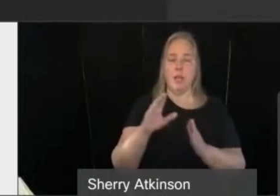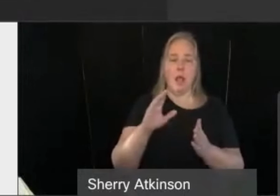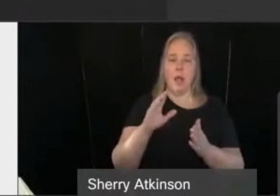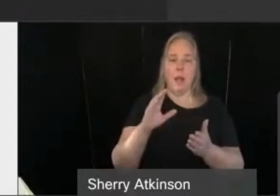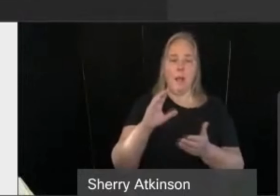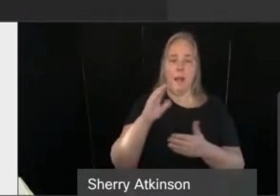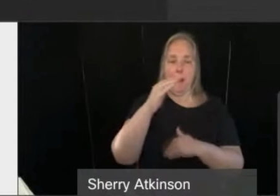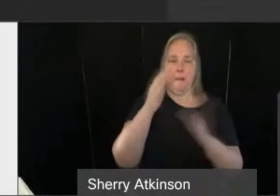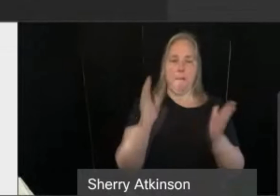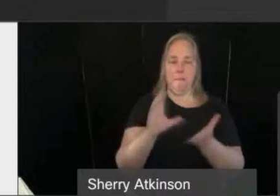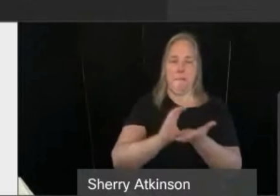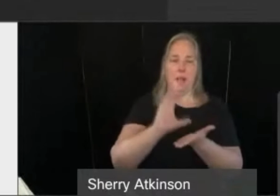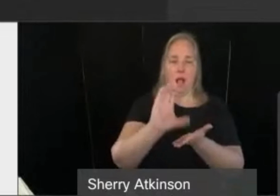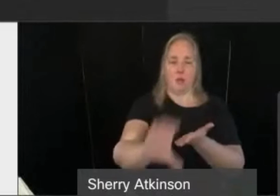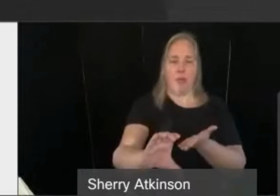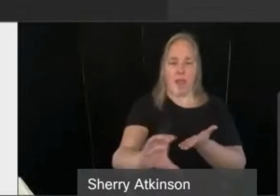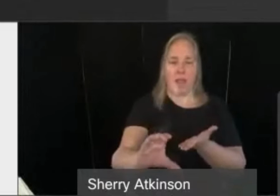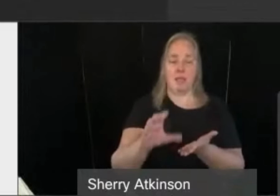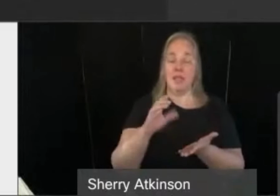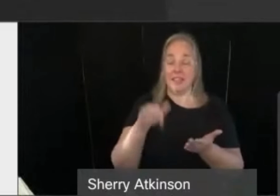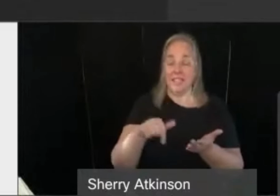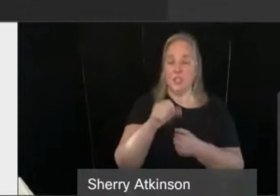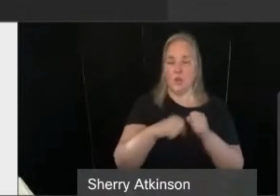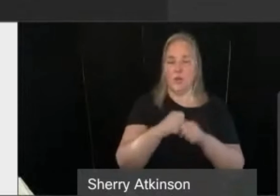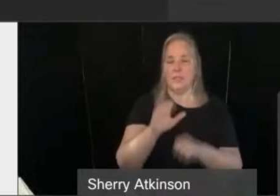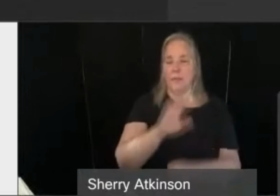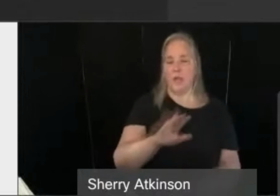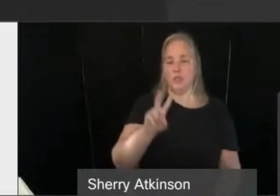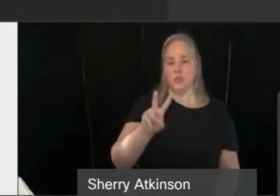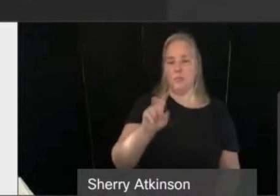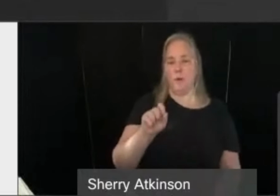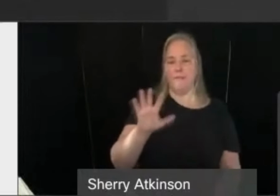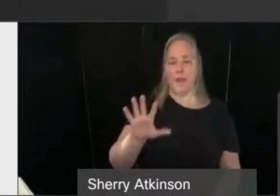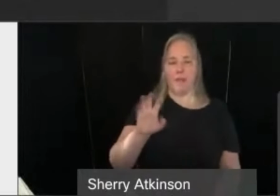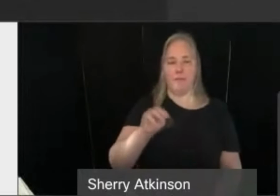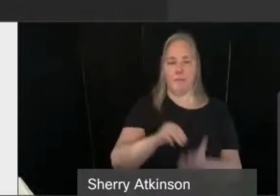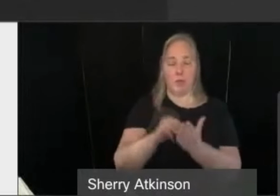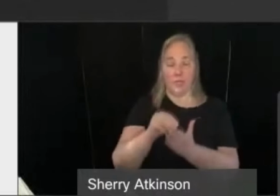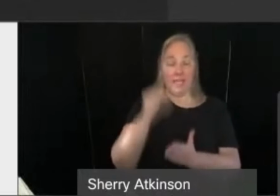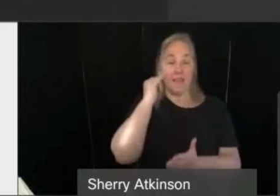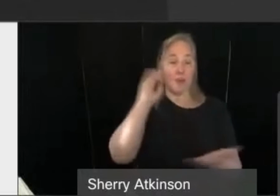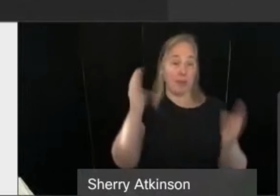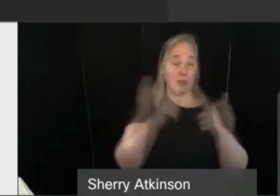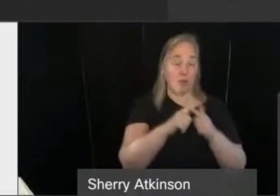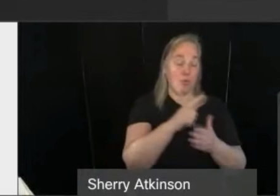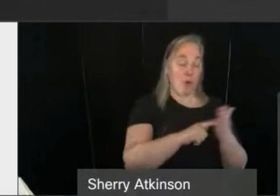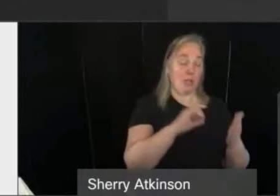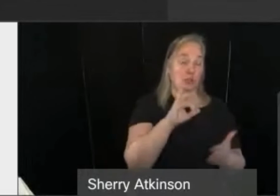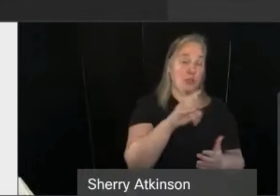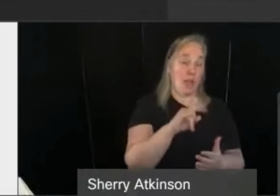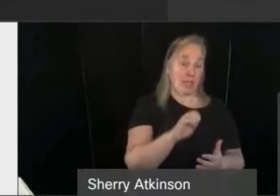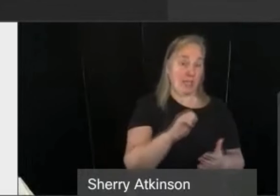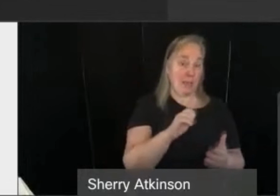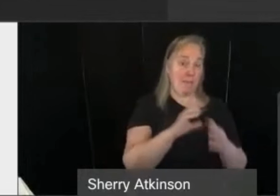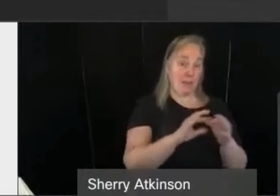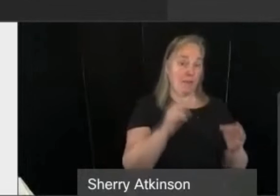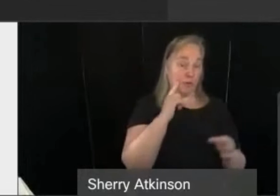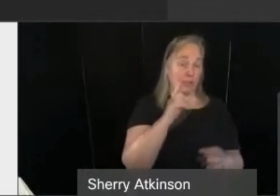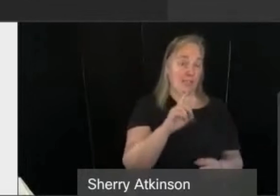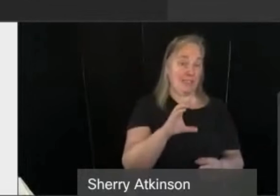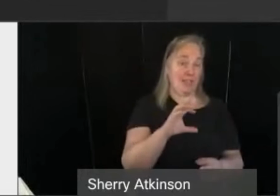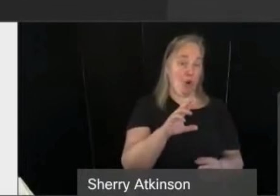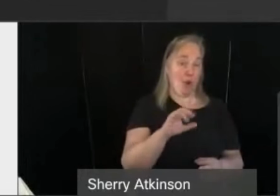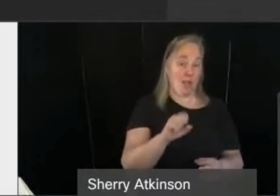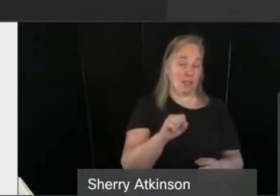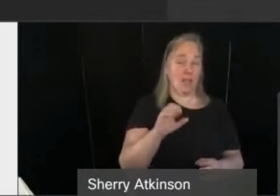year, it's about $2.5 million. And if you compare that to what Jackie mentioned for DCRS, their federal